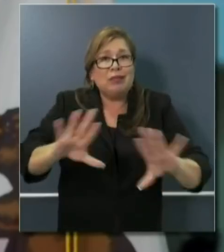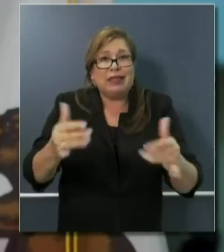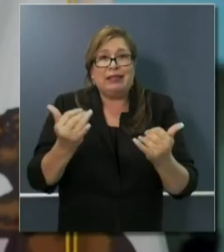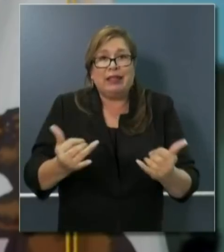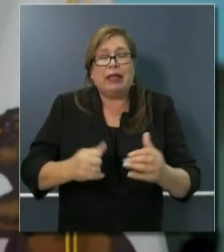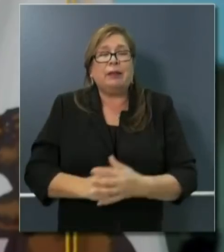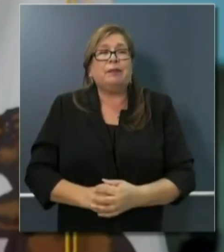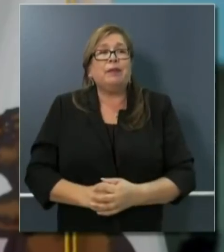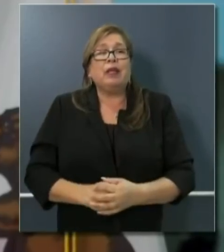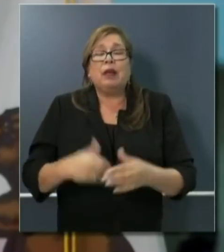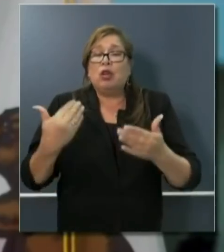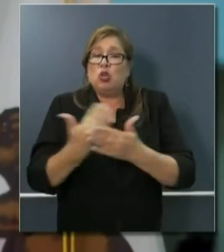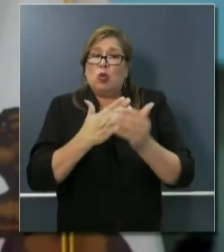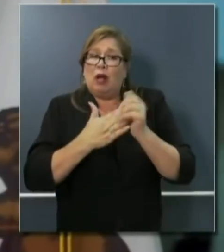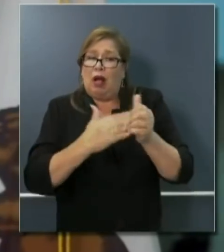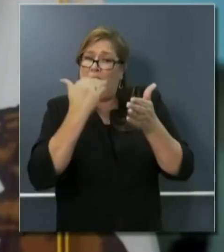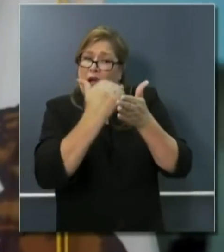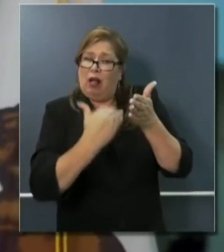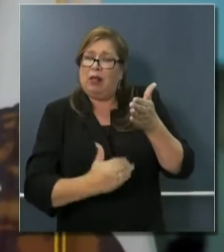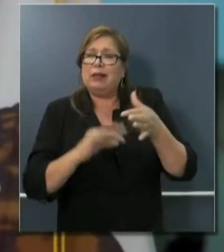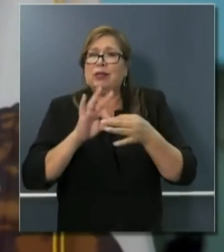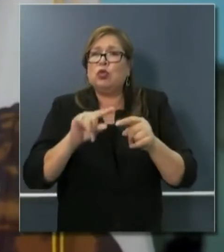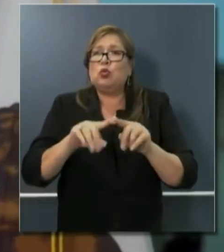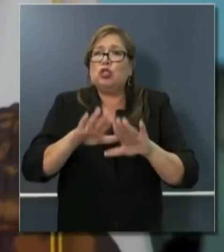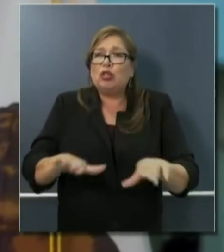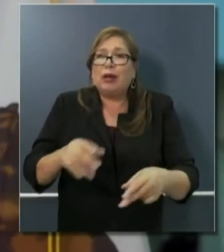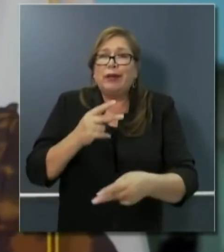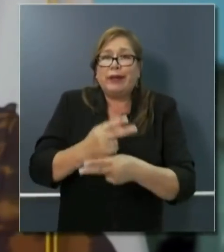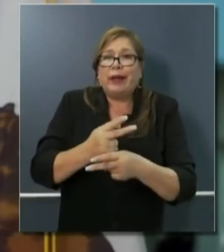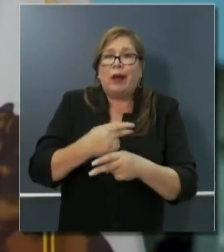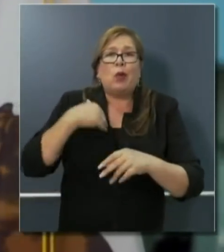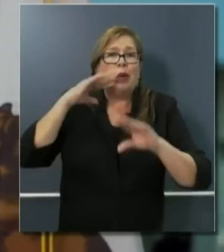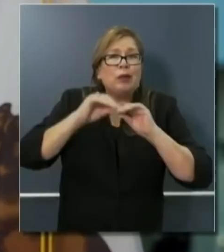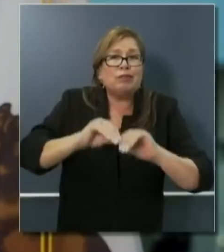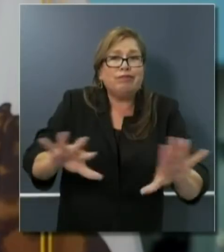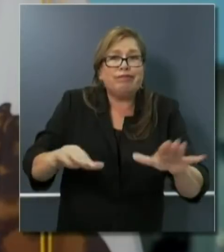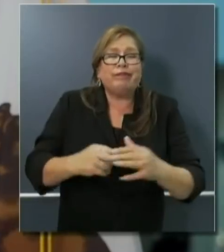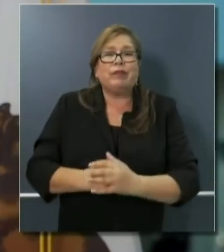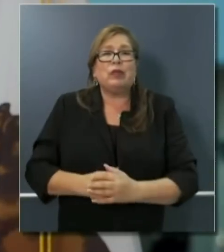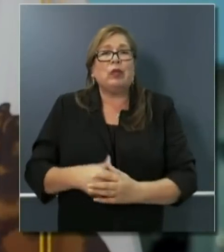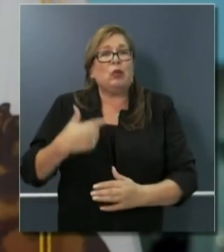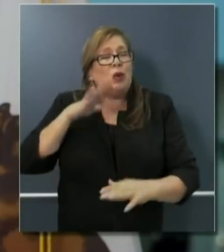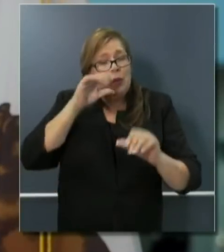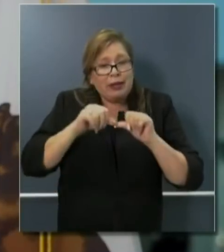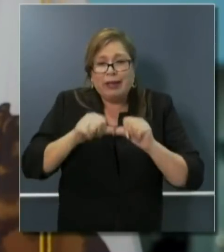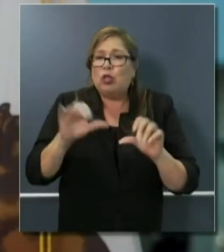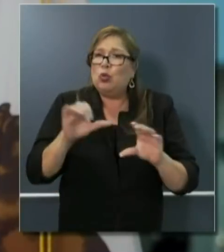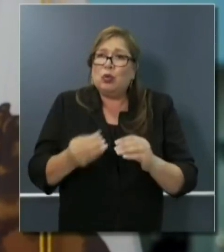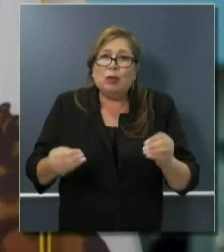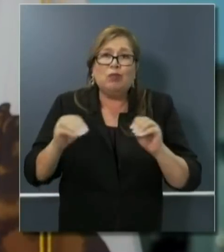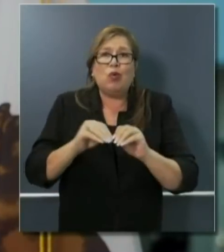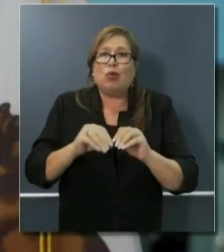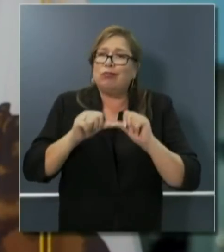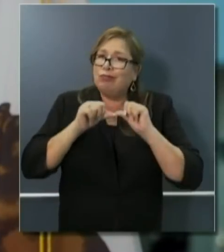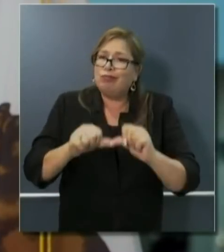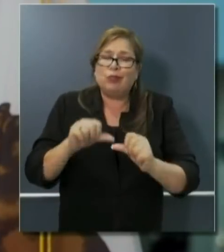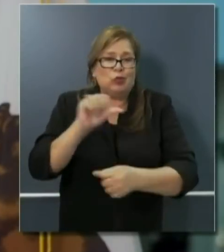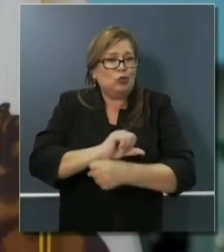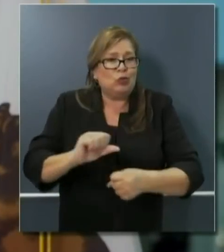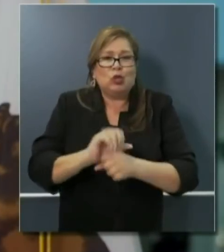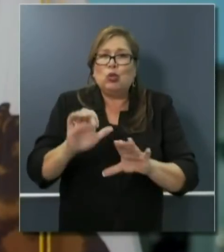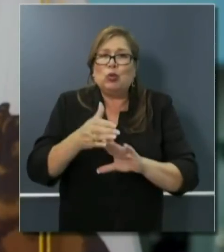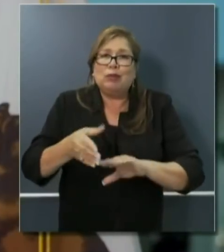childcare coming out in the next day or so. We'll continue to do more and better in terms of our efforts to match